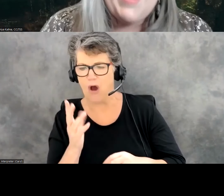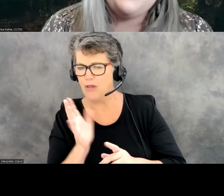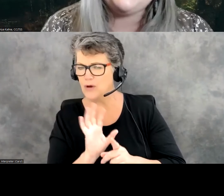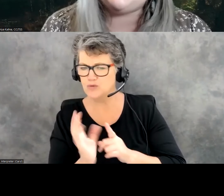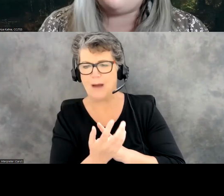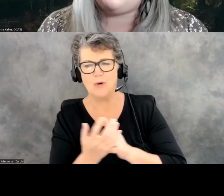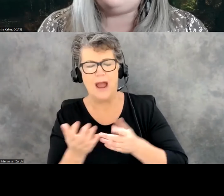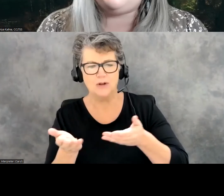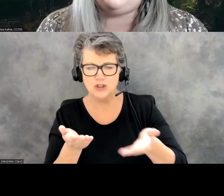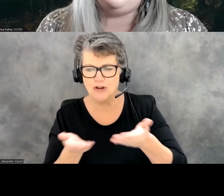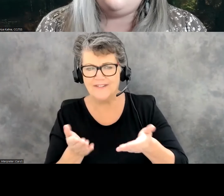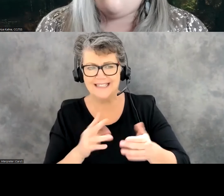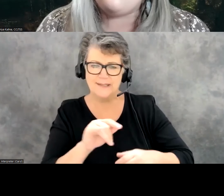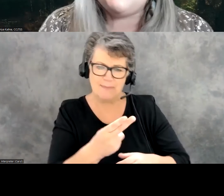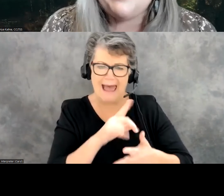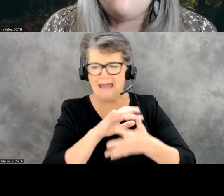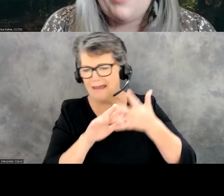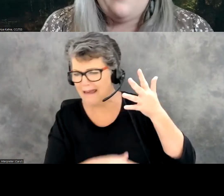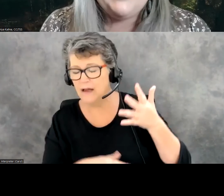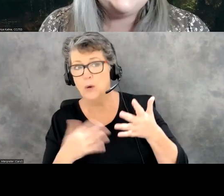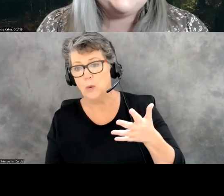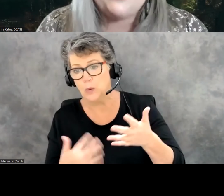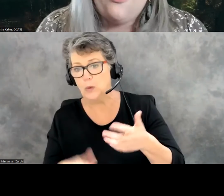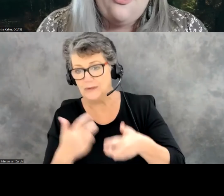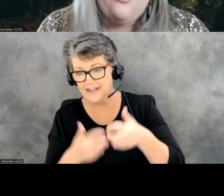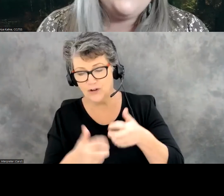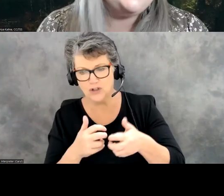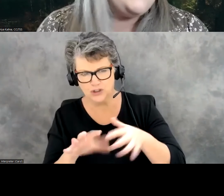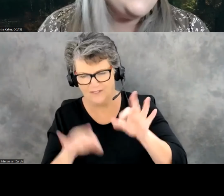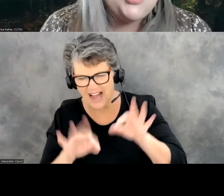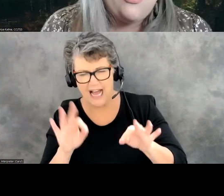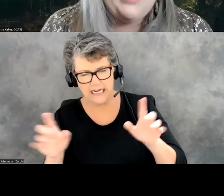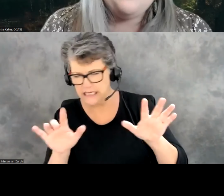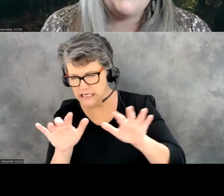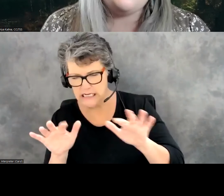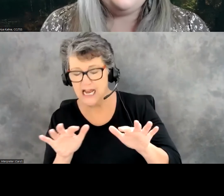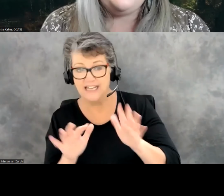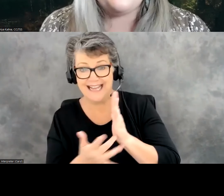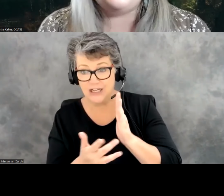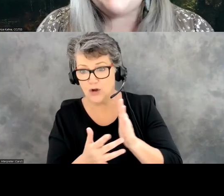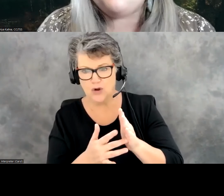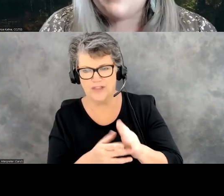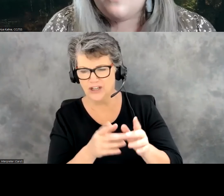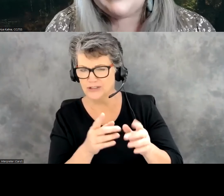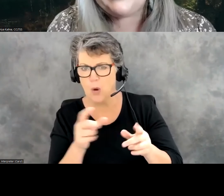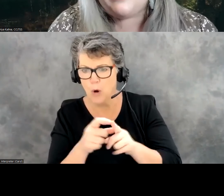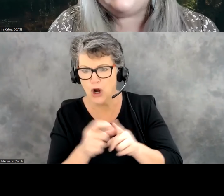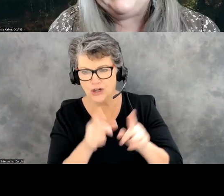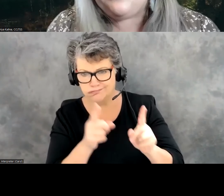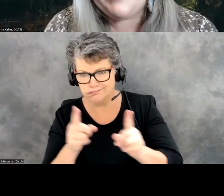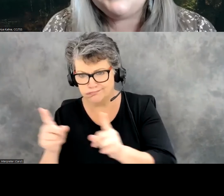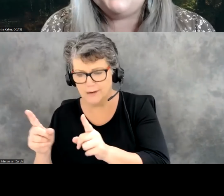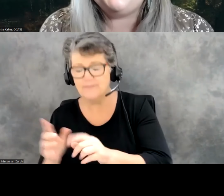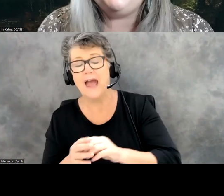services and PATH, et cetera, can be hard to navigate. It's technical, there's lots of jargon, but I hope Sam can help us get